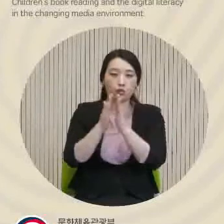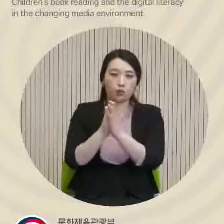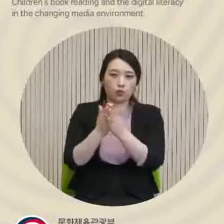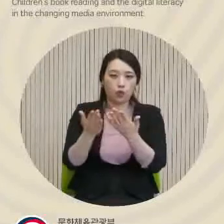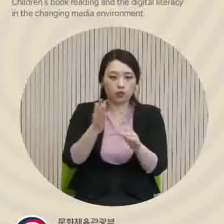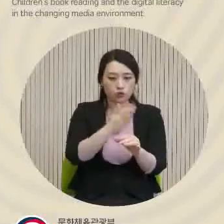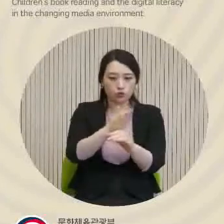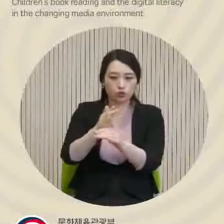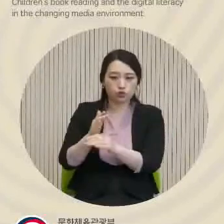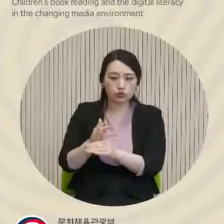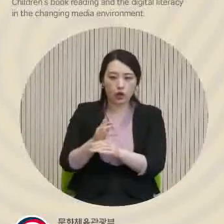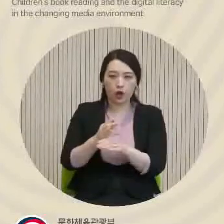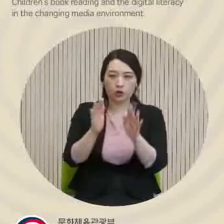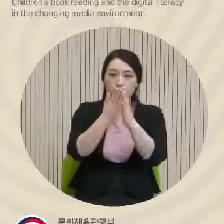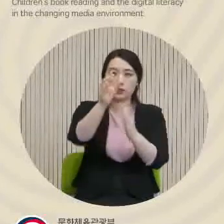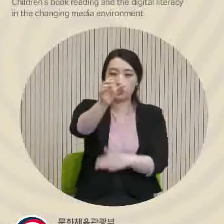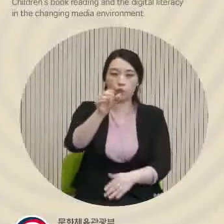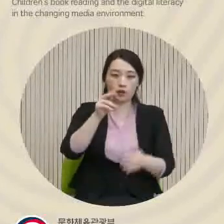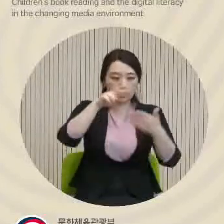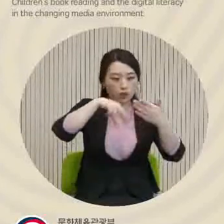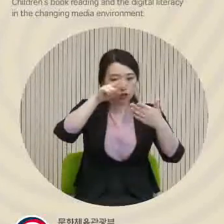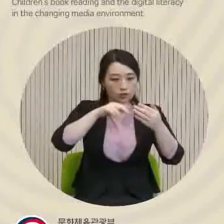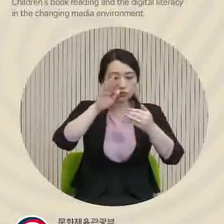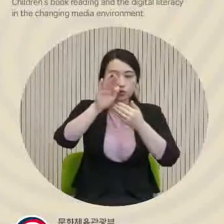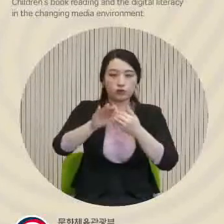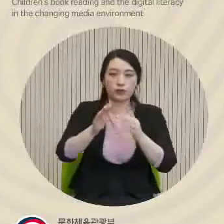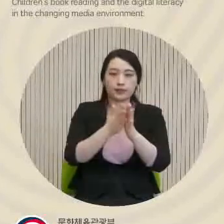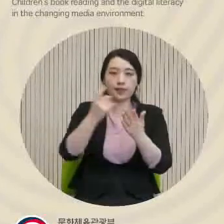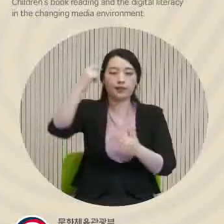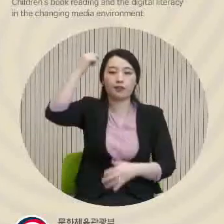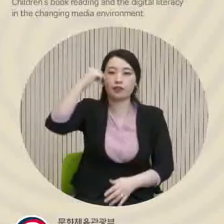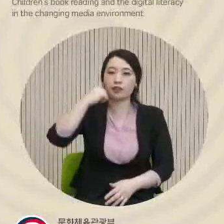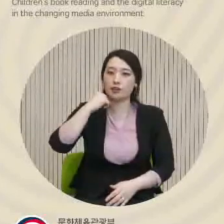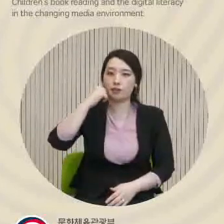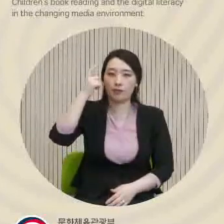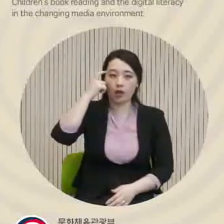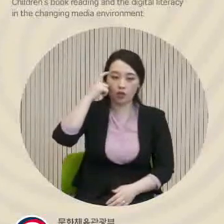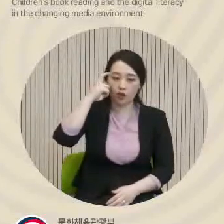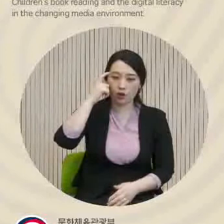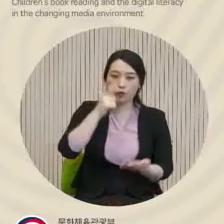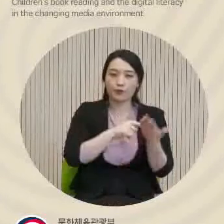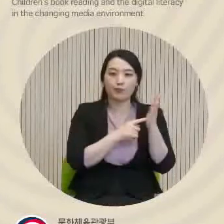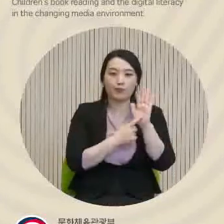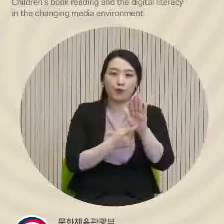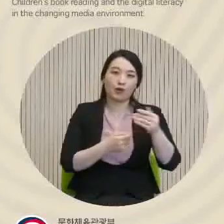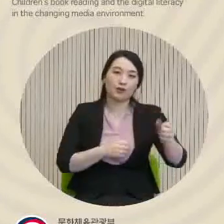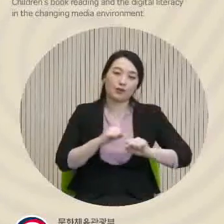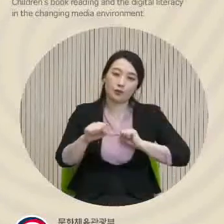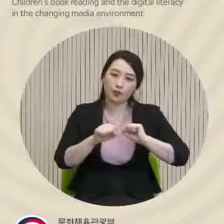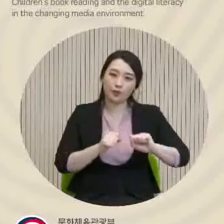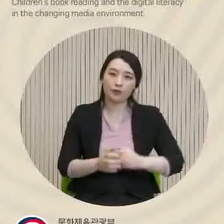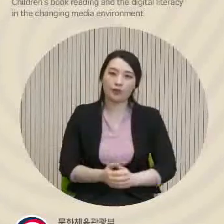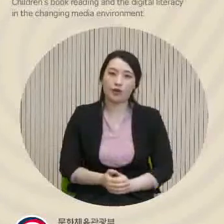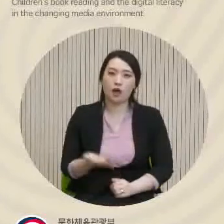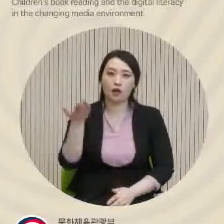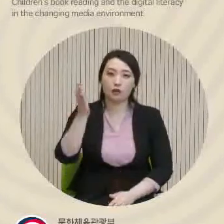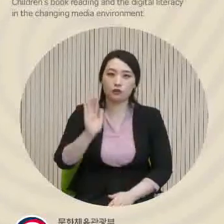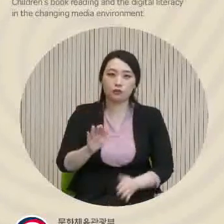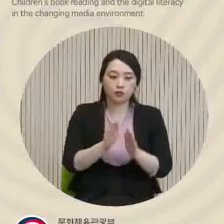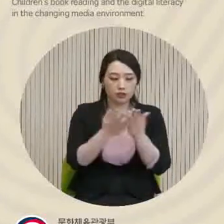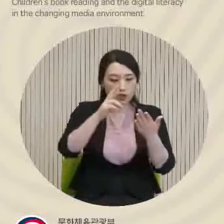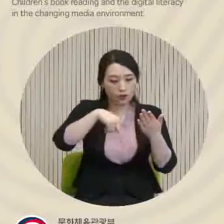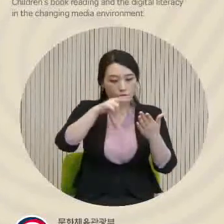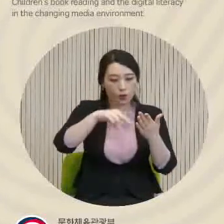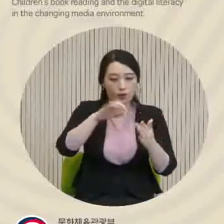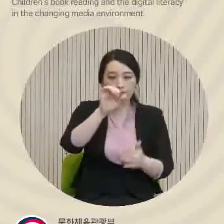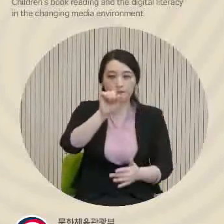children's books and informative books, and children choose one of those books and express their ideas and feelings and share it with